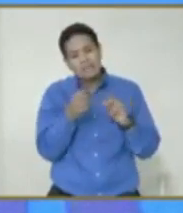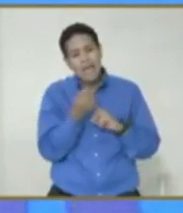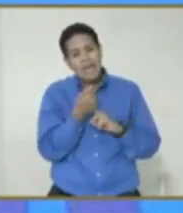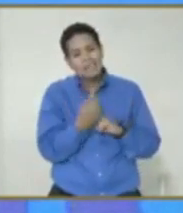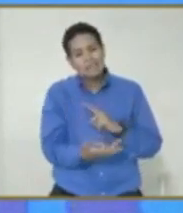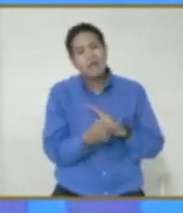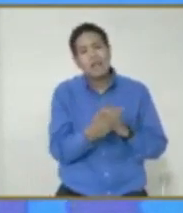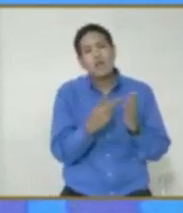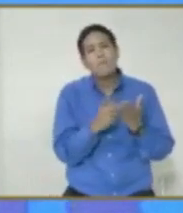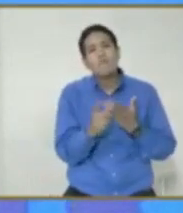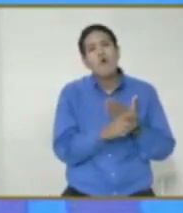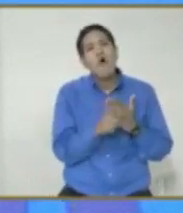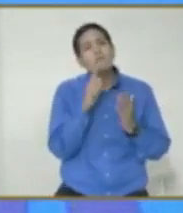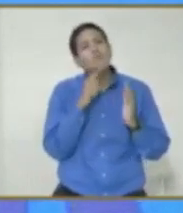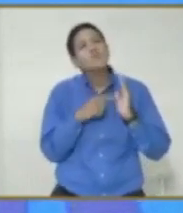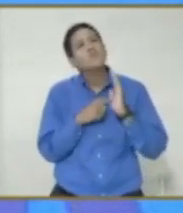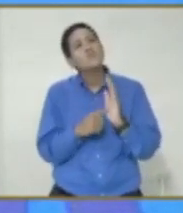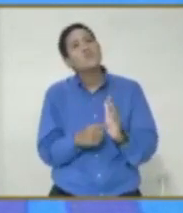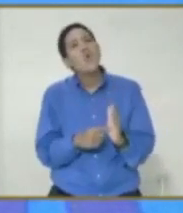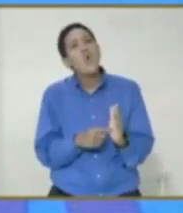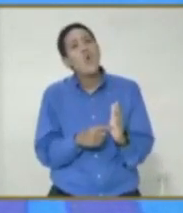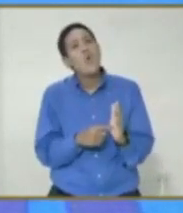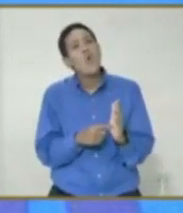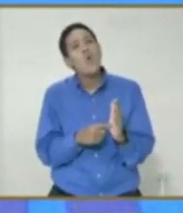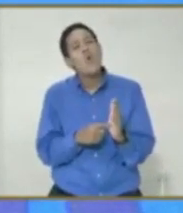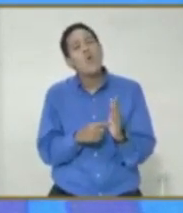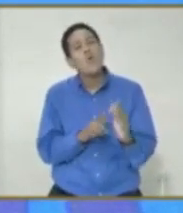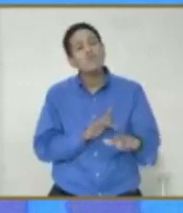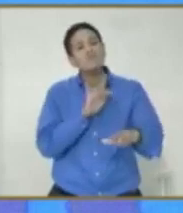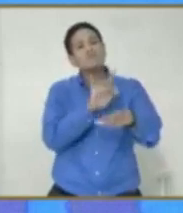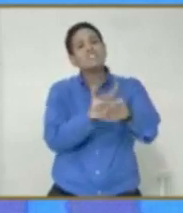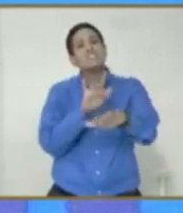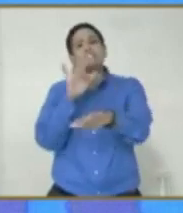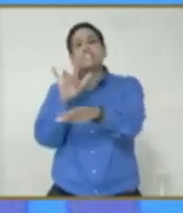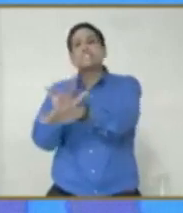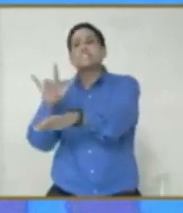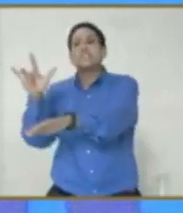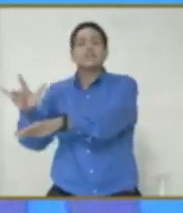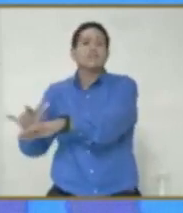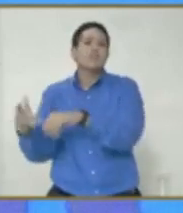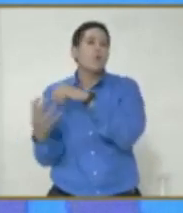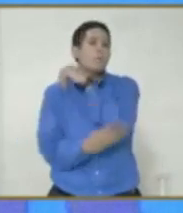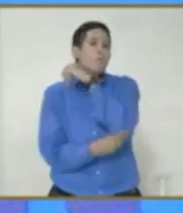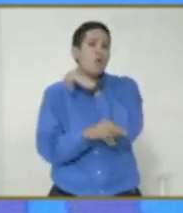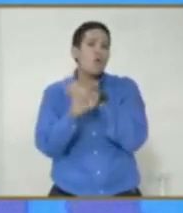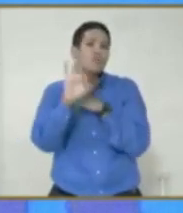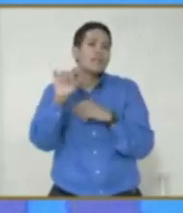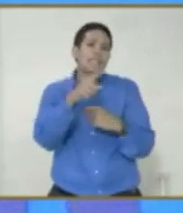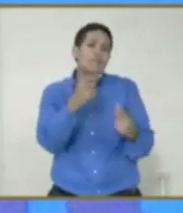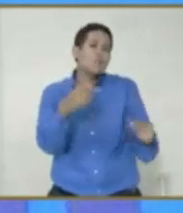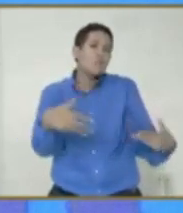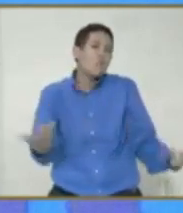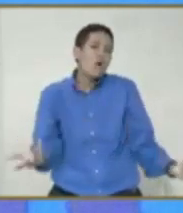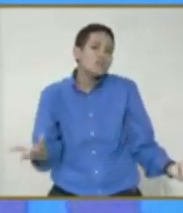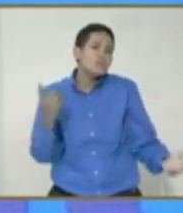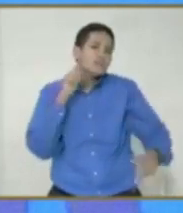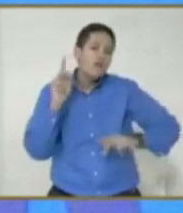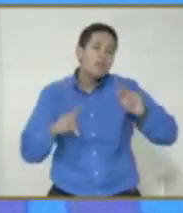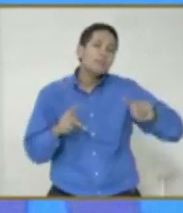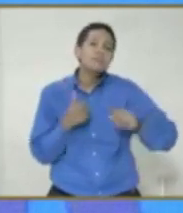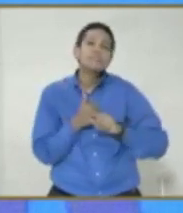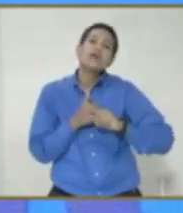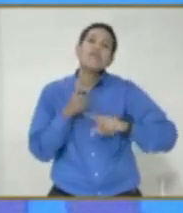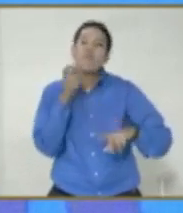program to show the reach of the poor relief and what we are doing for persons